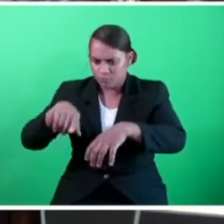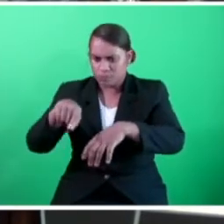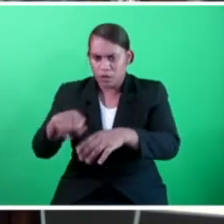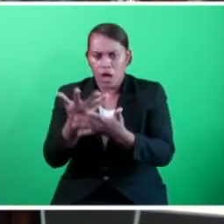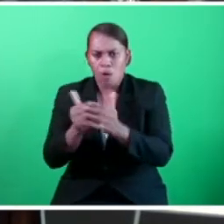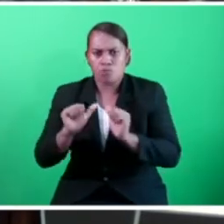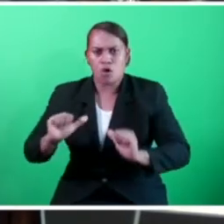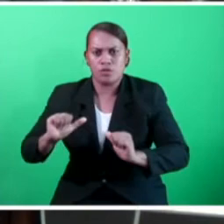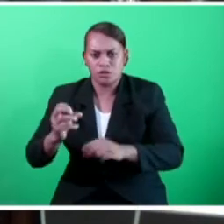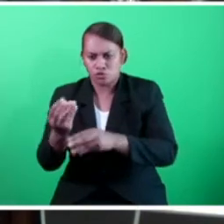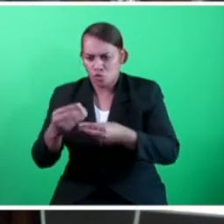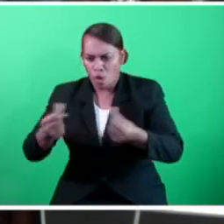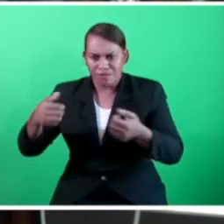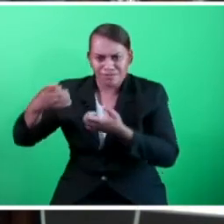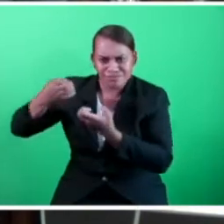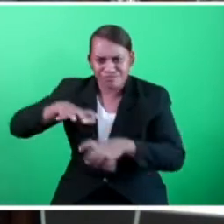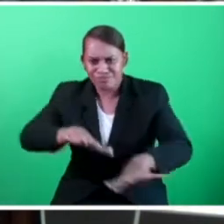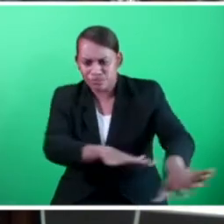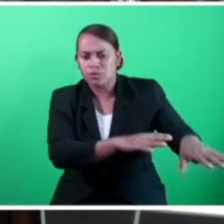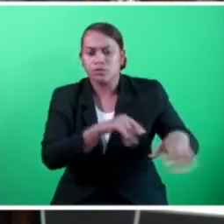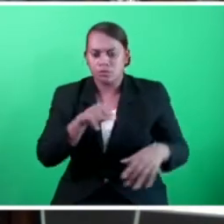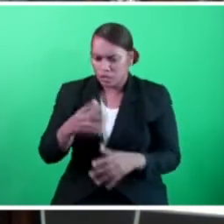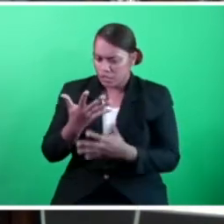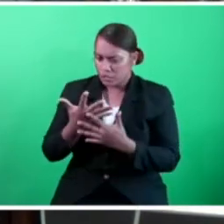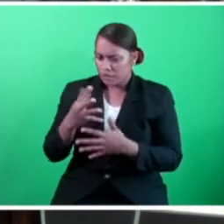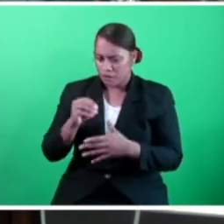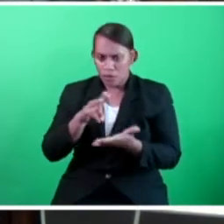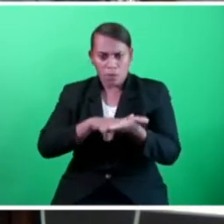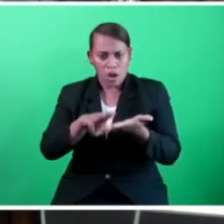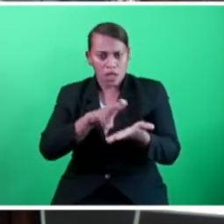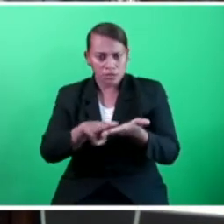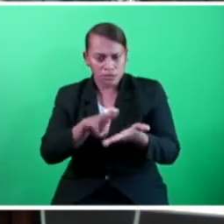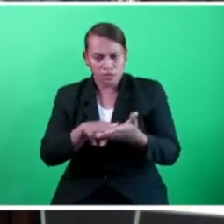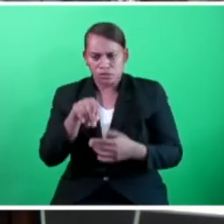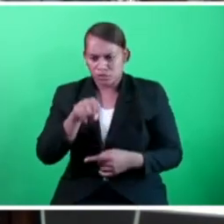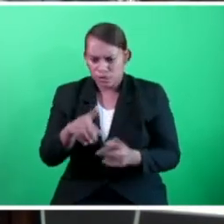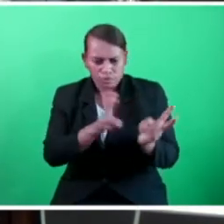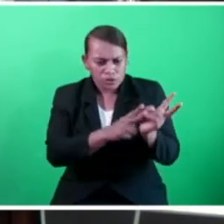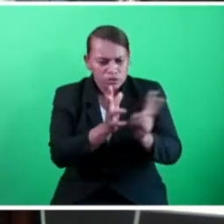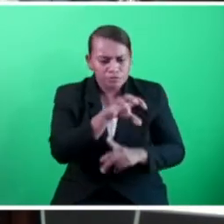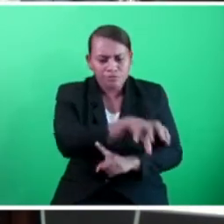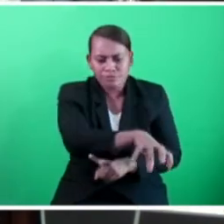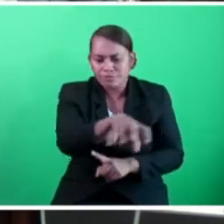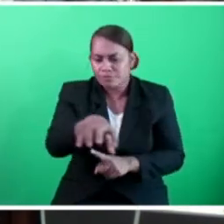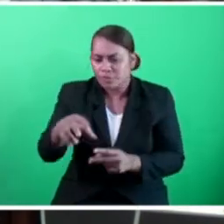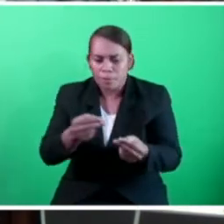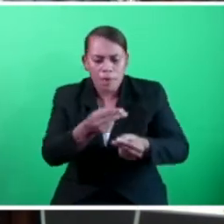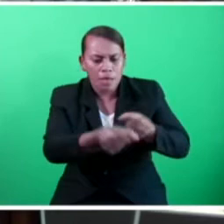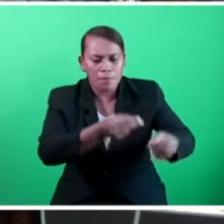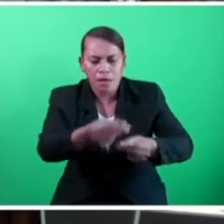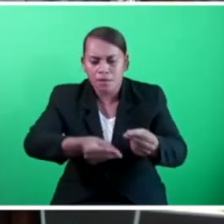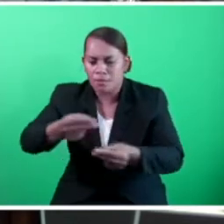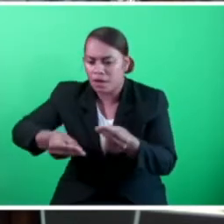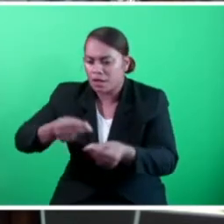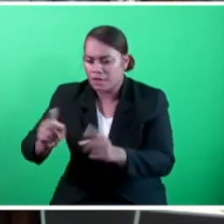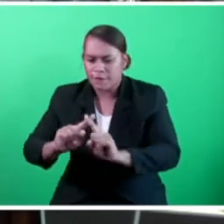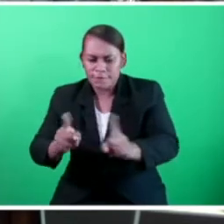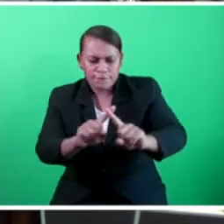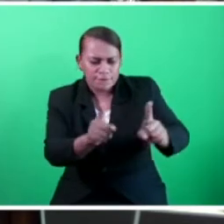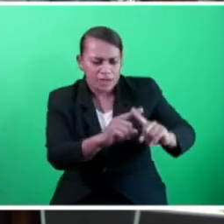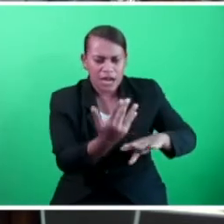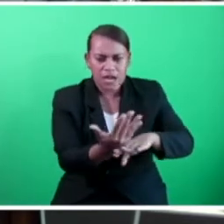vetiver grass establishment, Namoka village to protect the particular village, Walailai settlement, 250 meters of